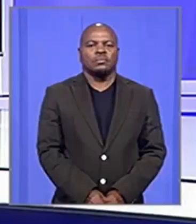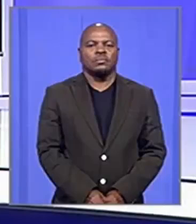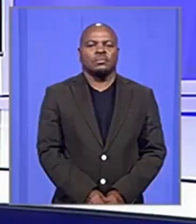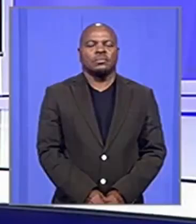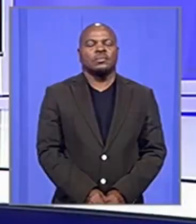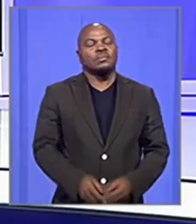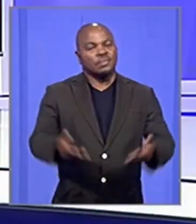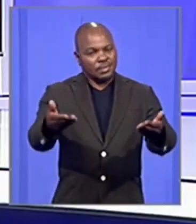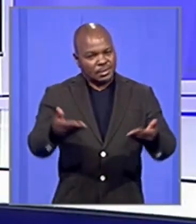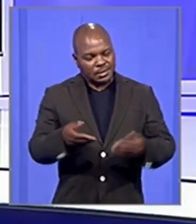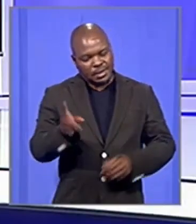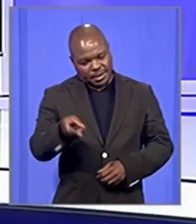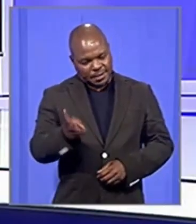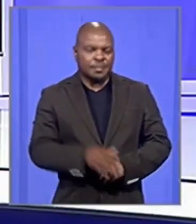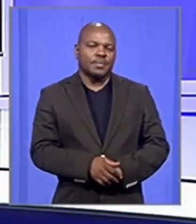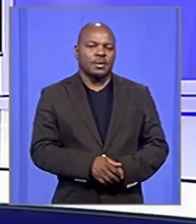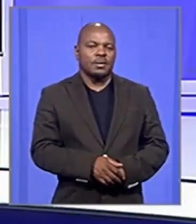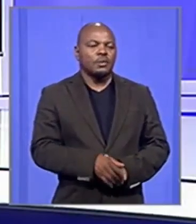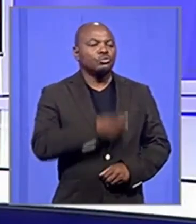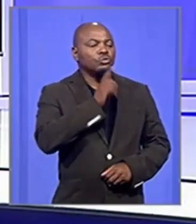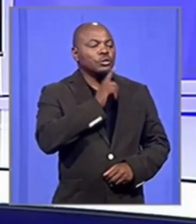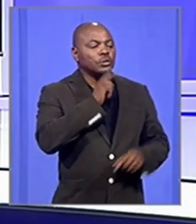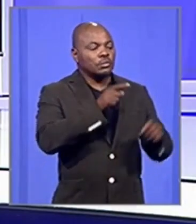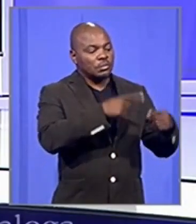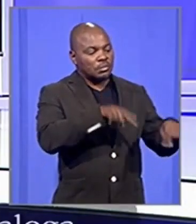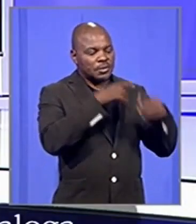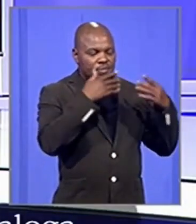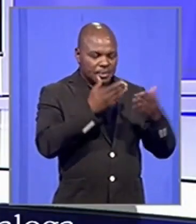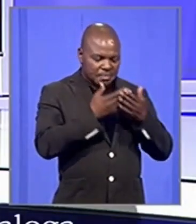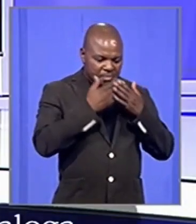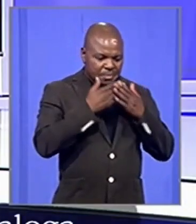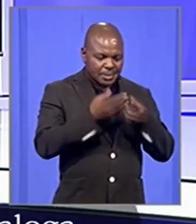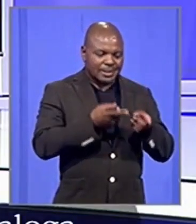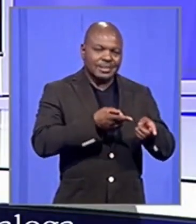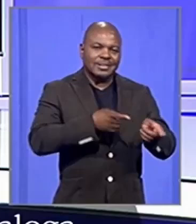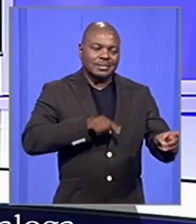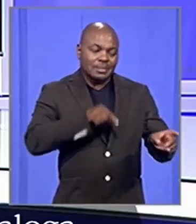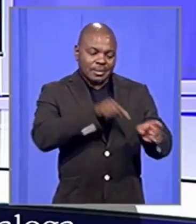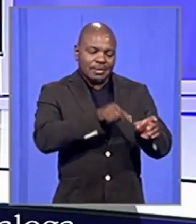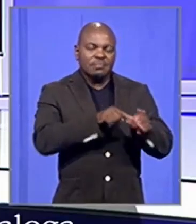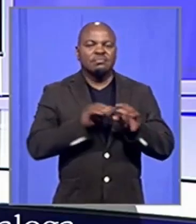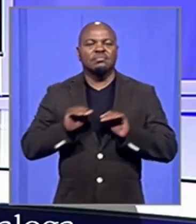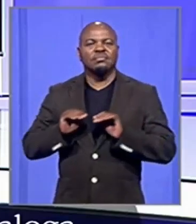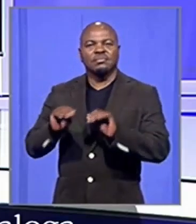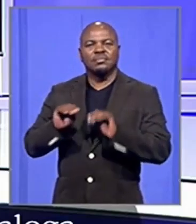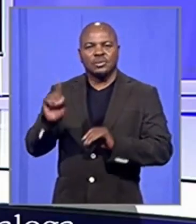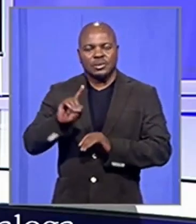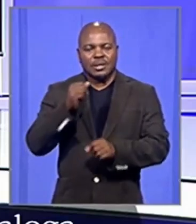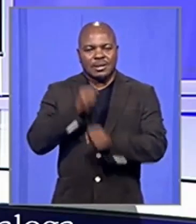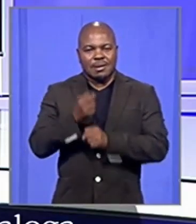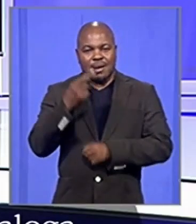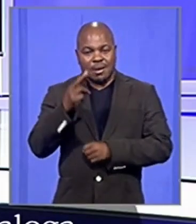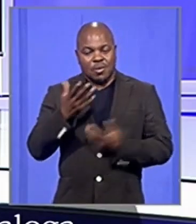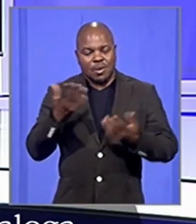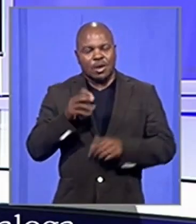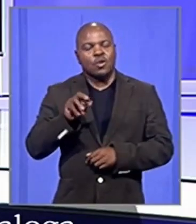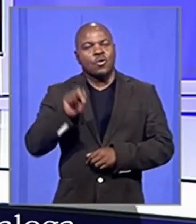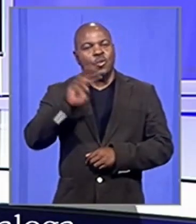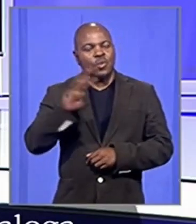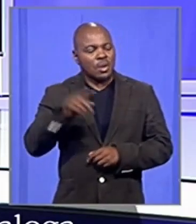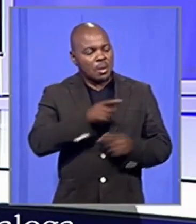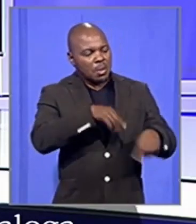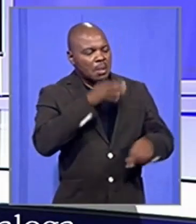Le sa amogetswe barutiši bao ba ithutetšego lengwalo la diploma ya grade R ka North West ba re bokamoso